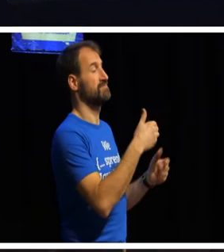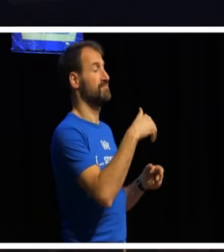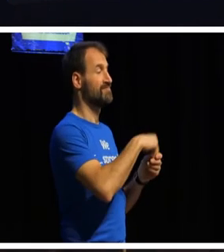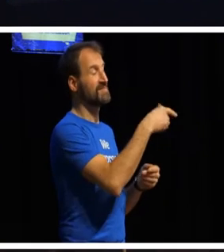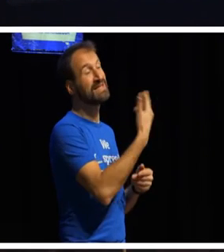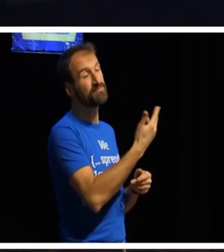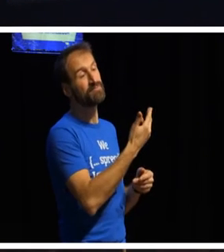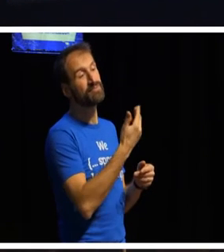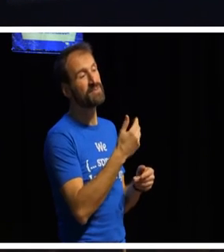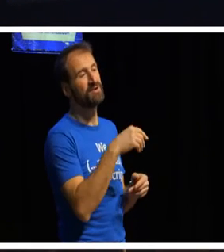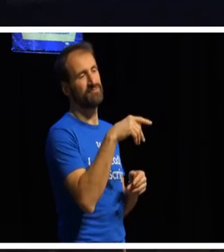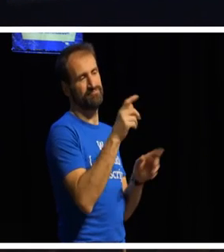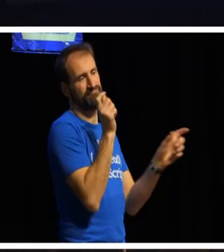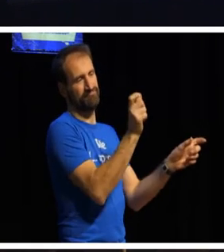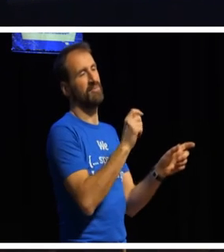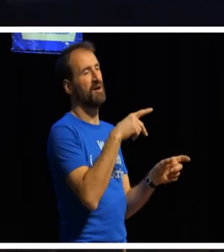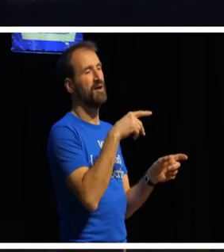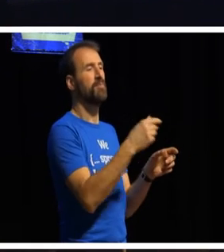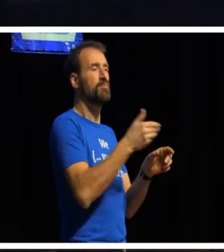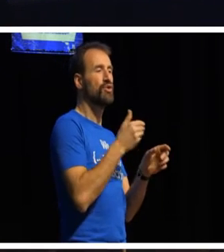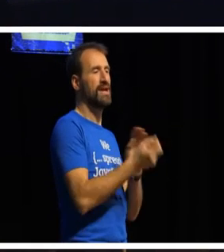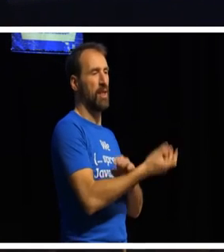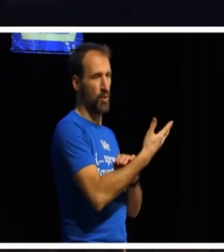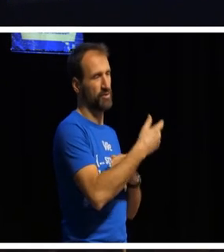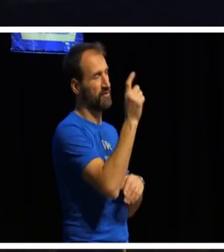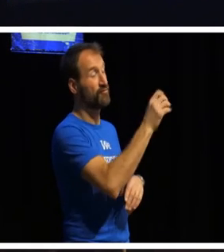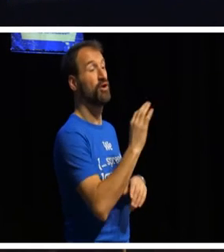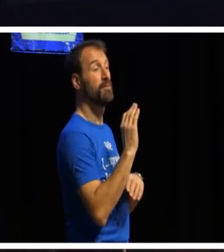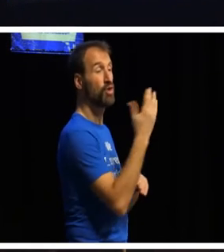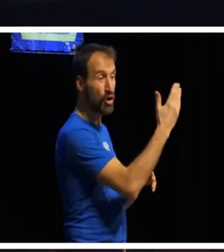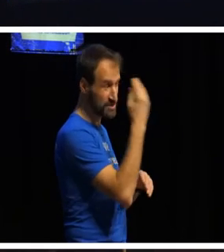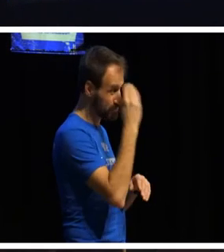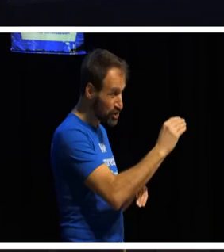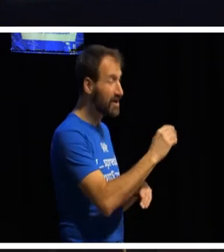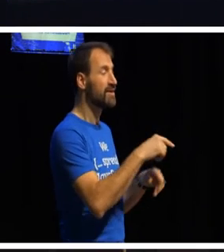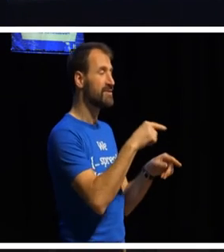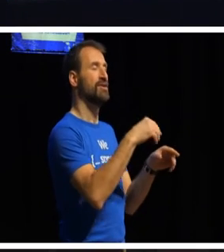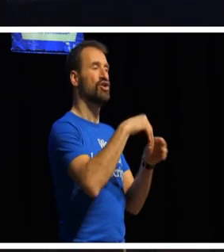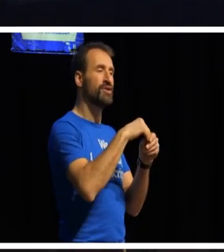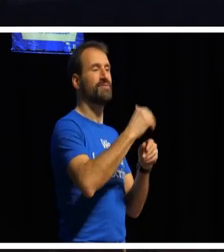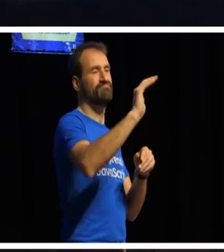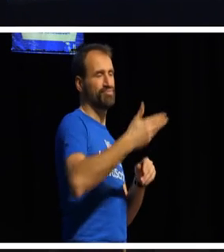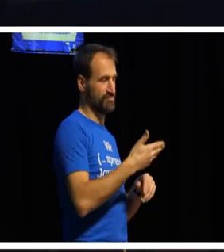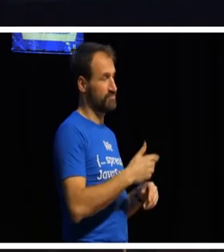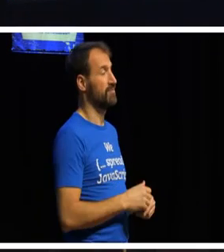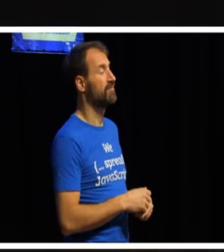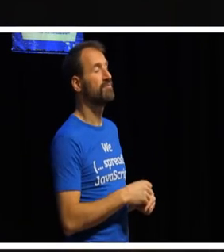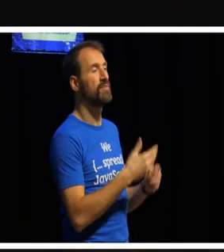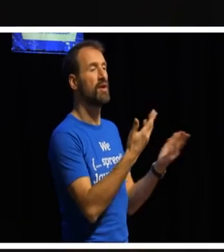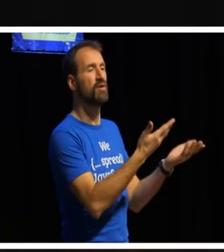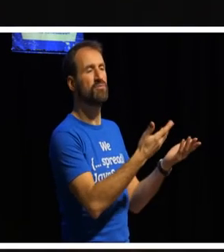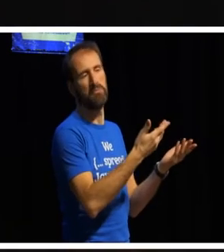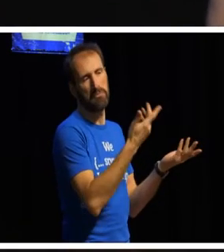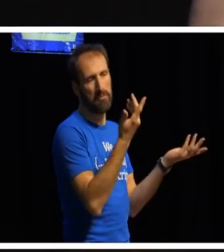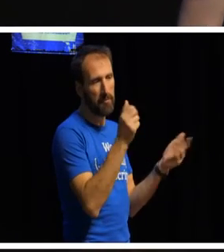tag. That's a declarative way to tell the browser, hey, you're going to need this. And by doing that, we can do the content fetch